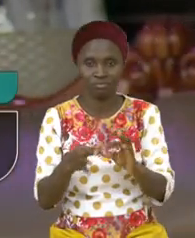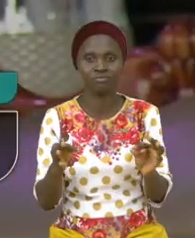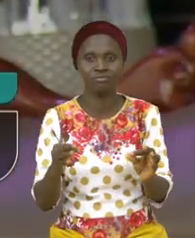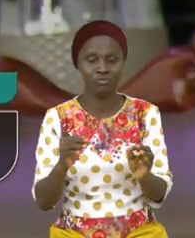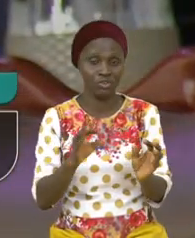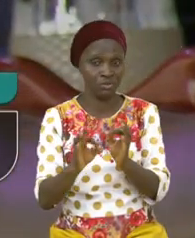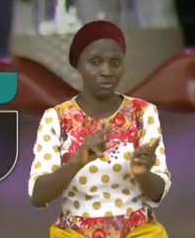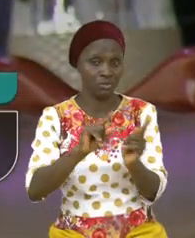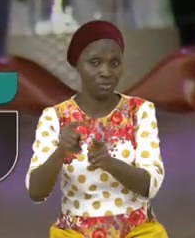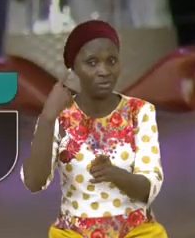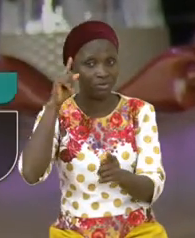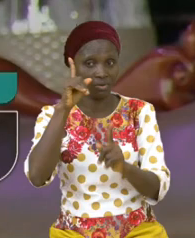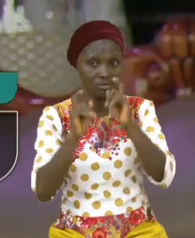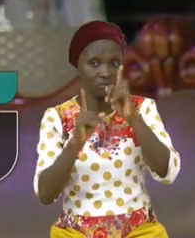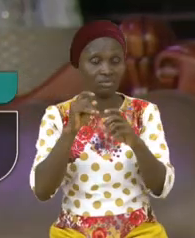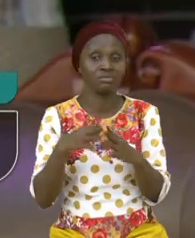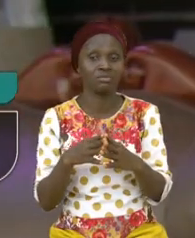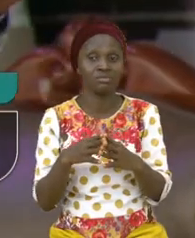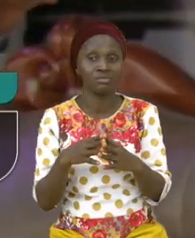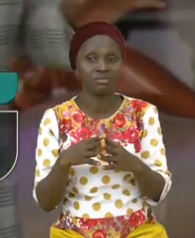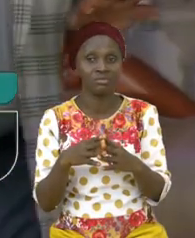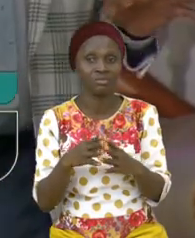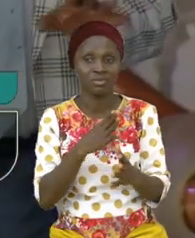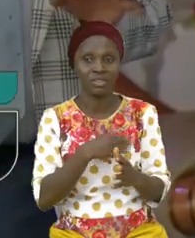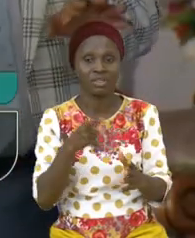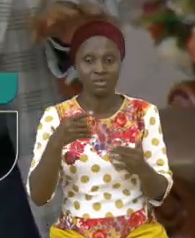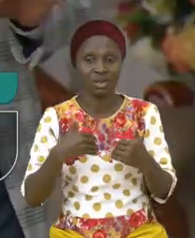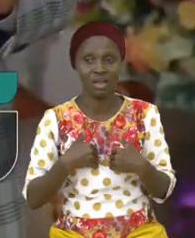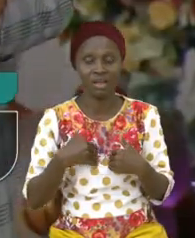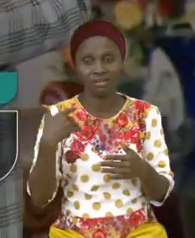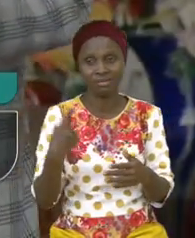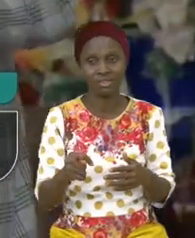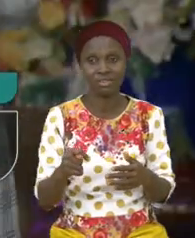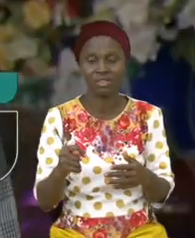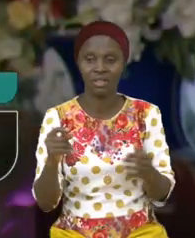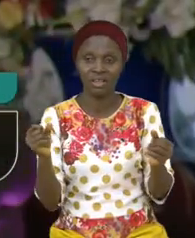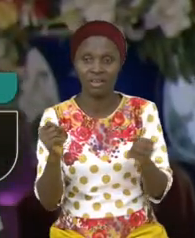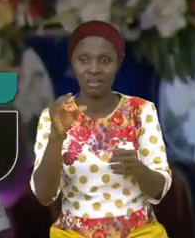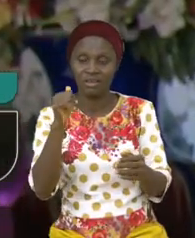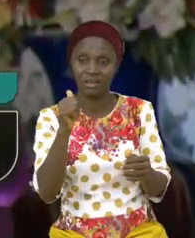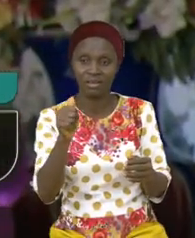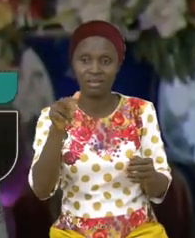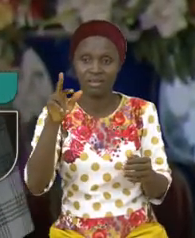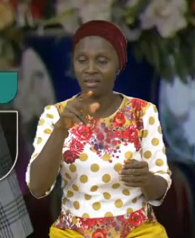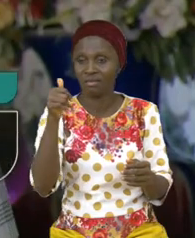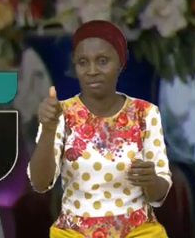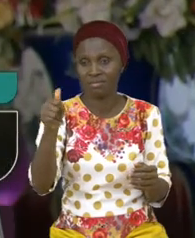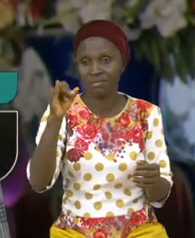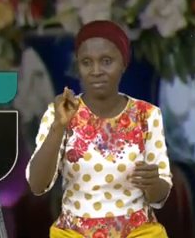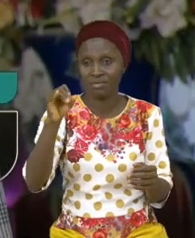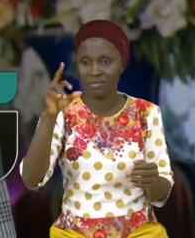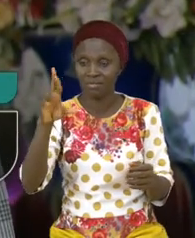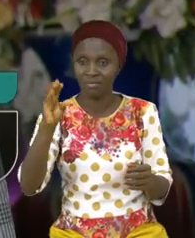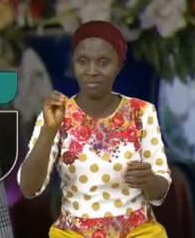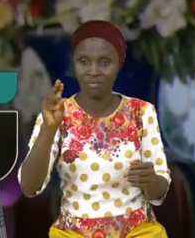You're used to having aircon working well in the room anywhere you are. In